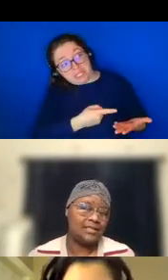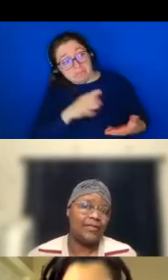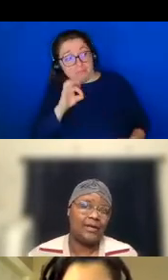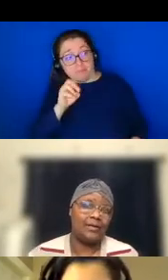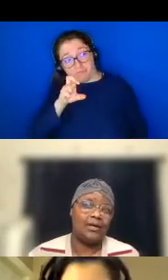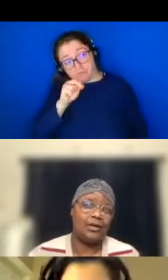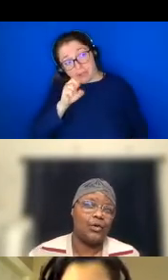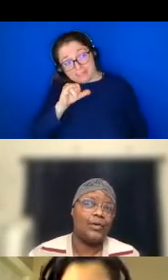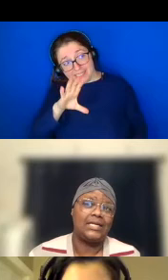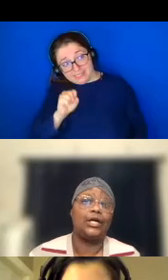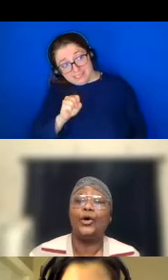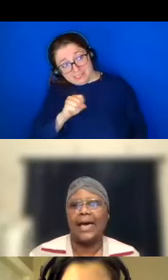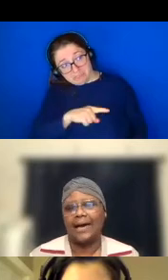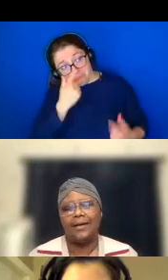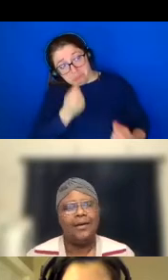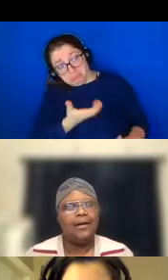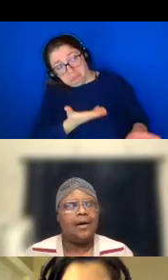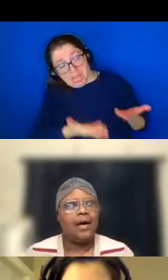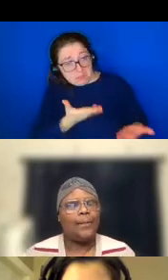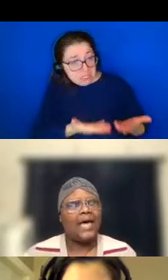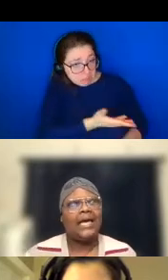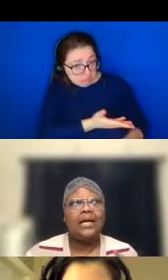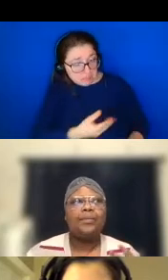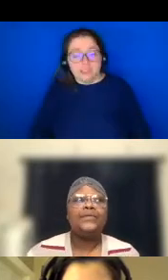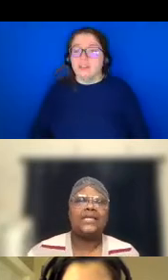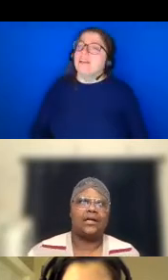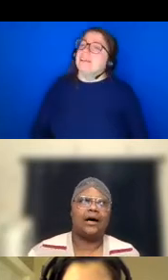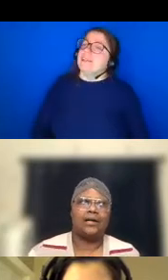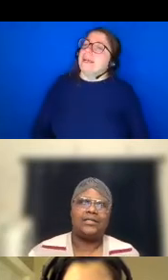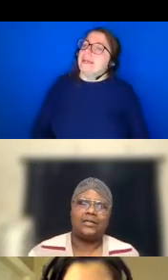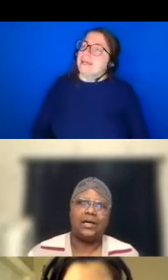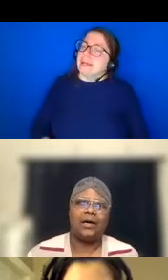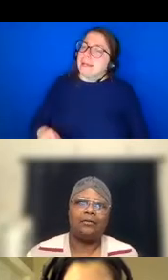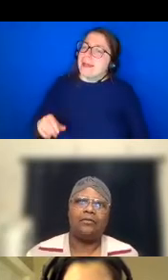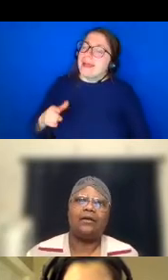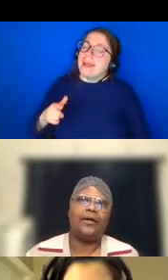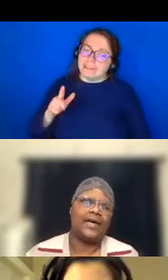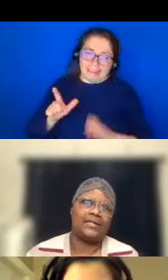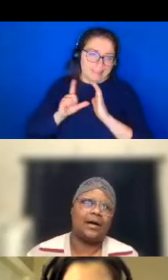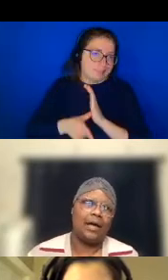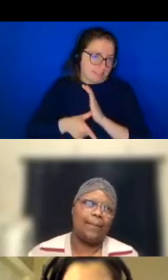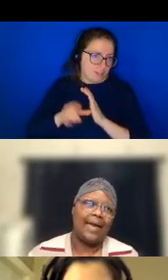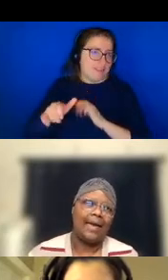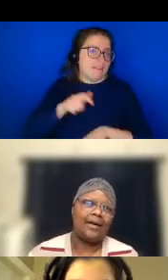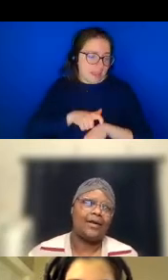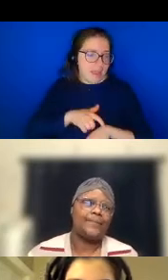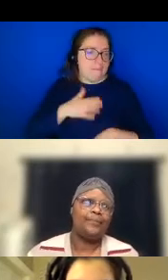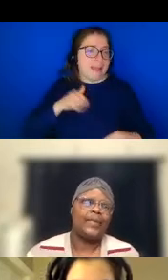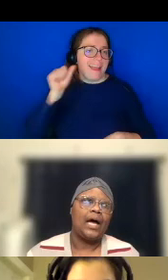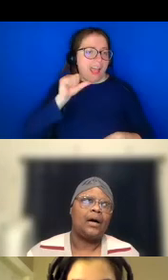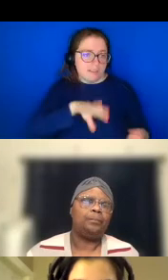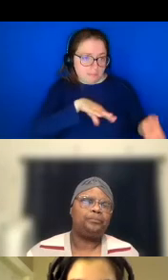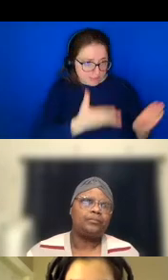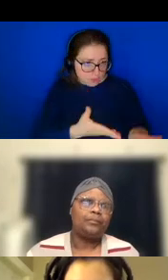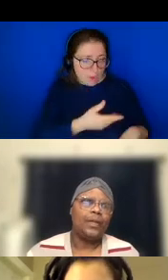is something that you can take a look at. I ended up losing an aunt right around that time, and